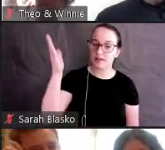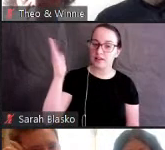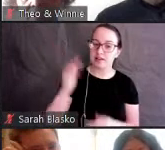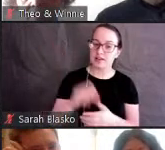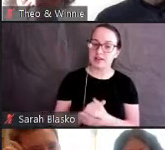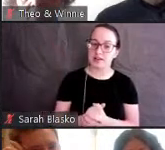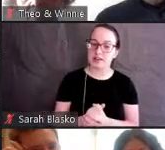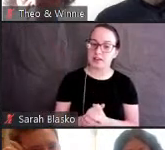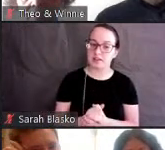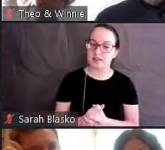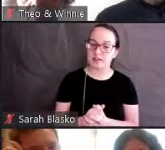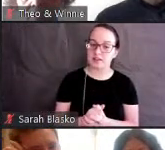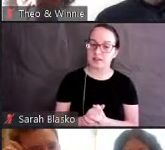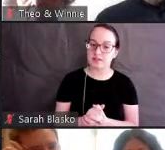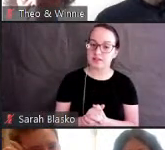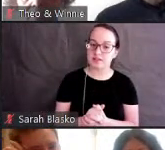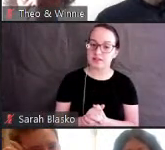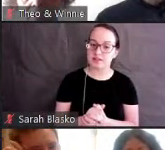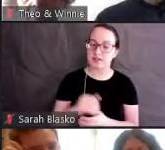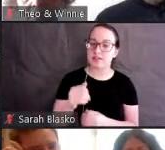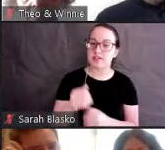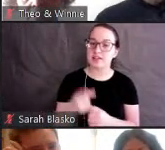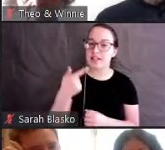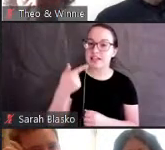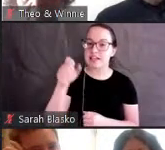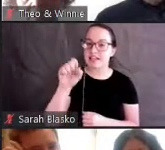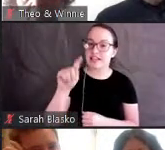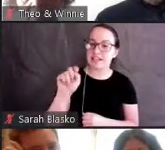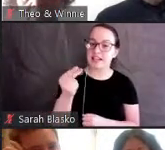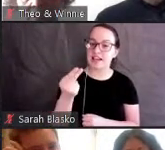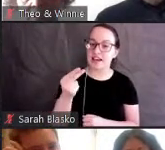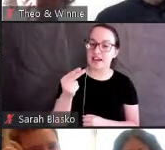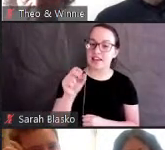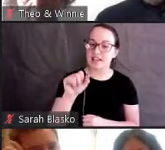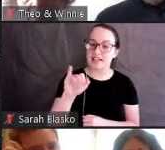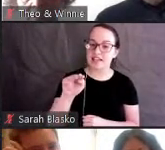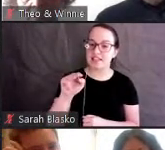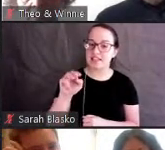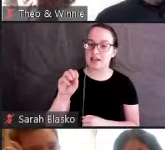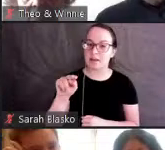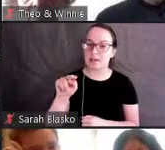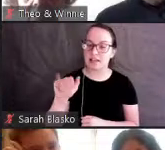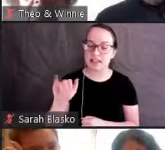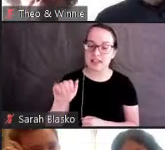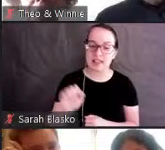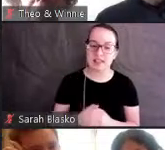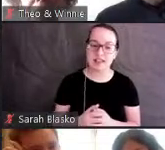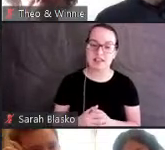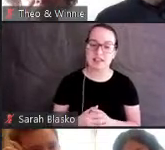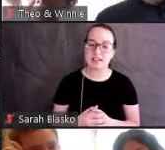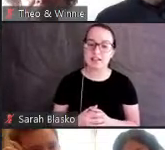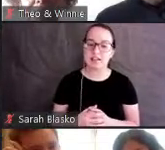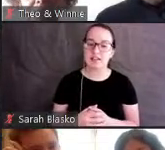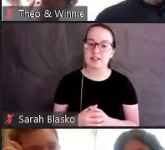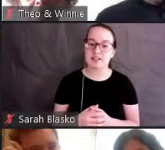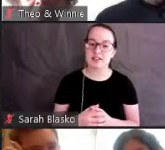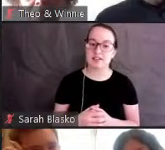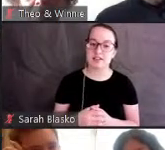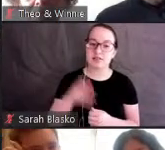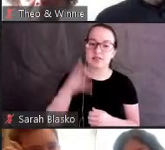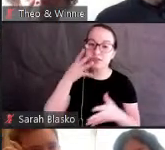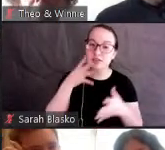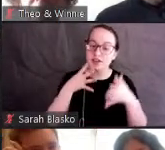Gethsemane, where he cried blood and tears? Were you there when